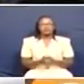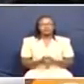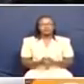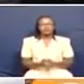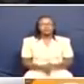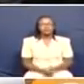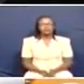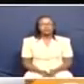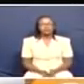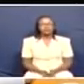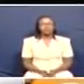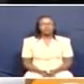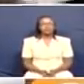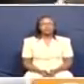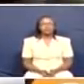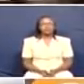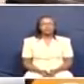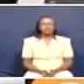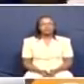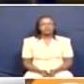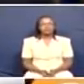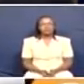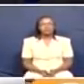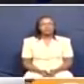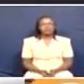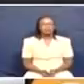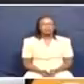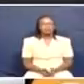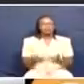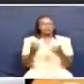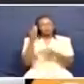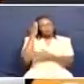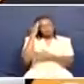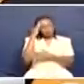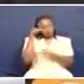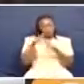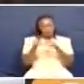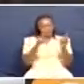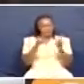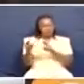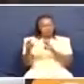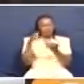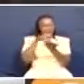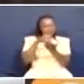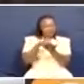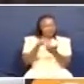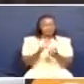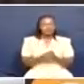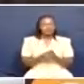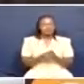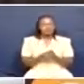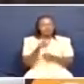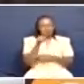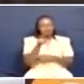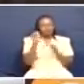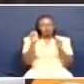Mr. Abnasir? Yes, my lord. Even in ordinary matters, you can raise